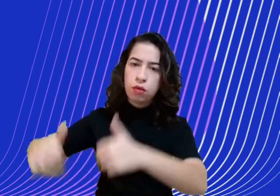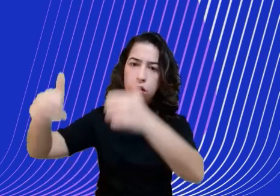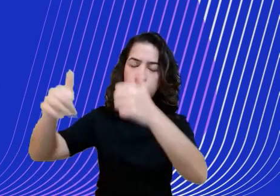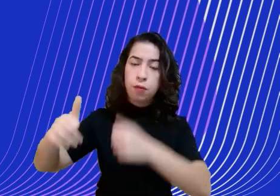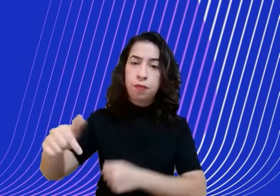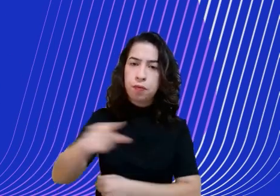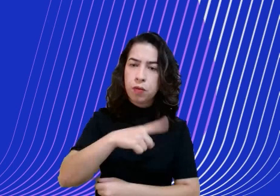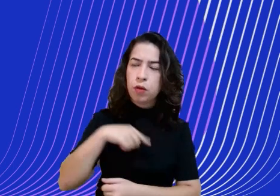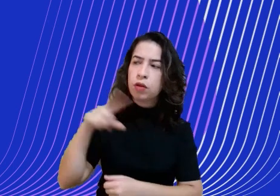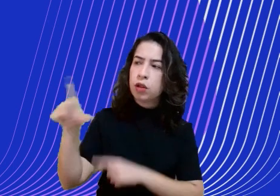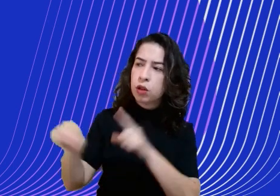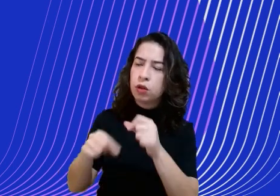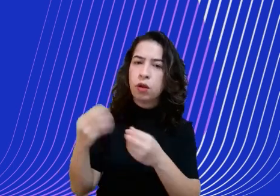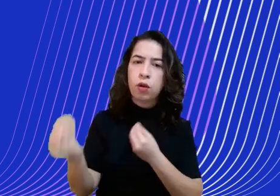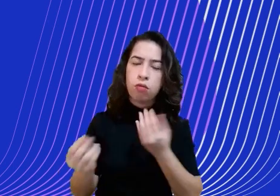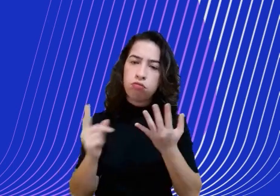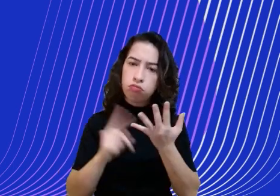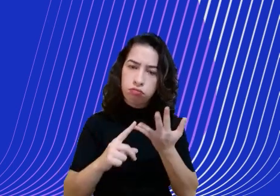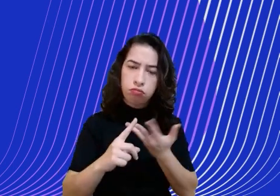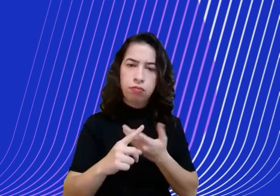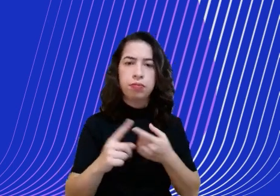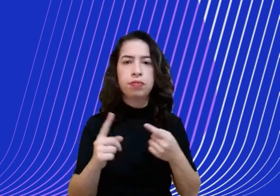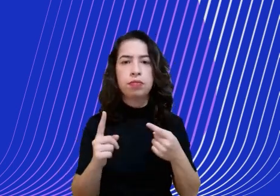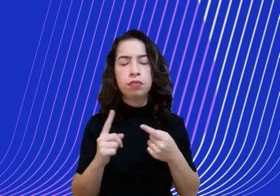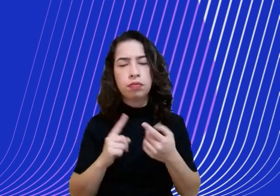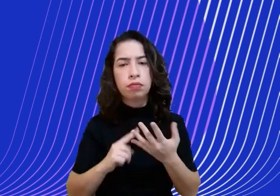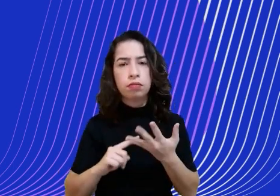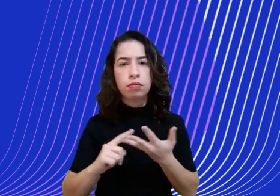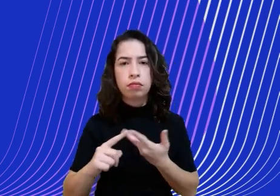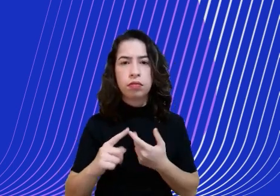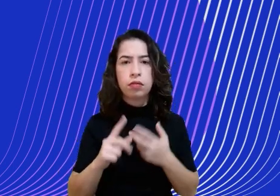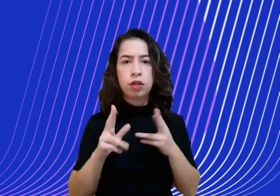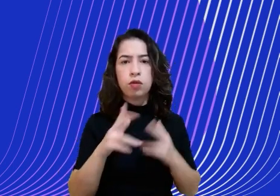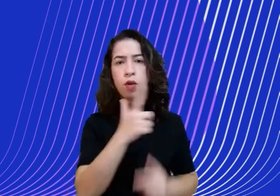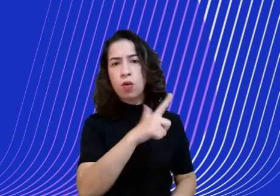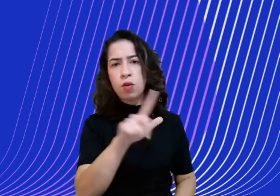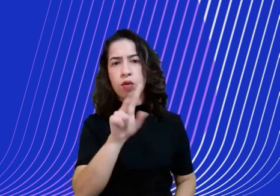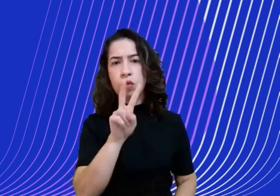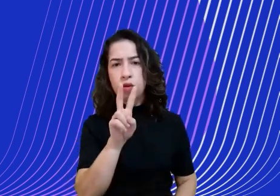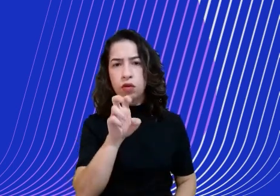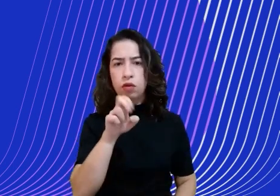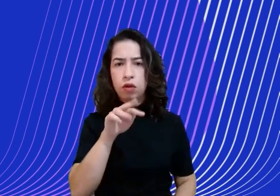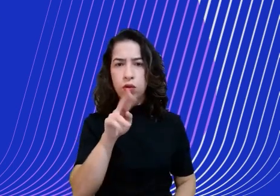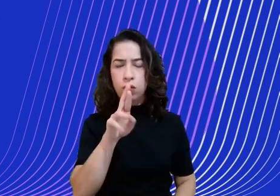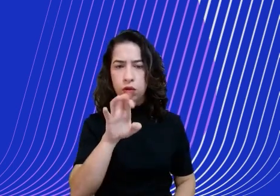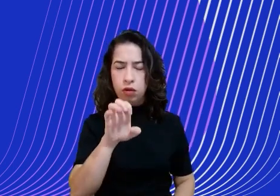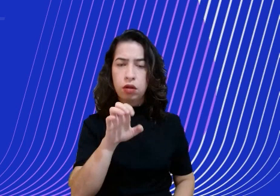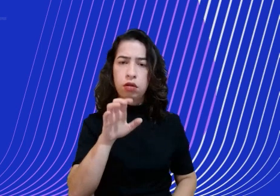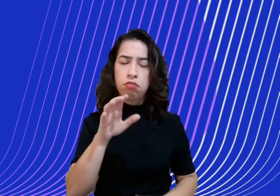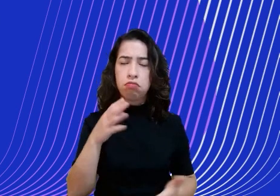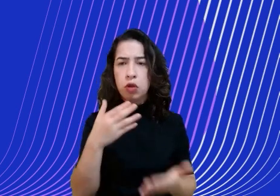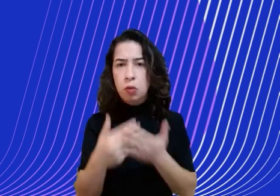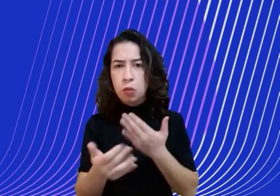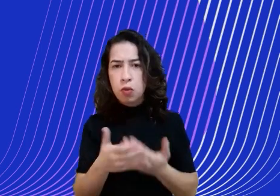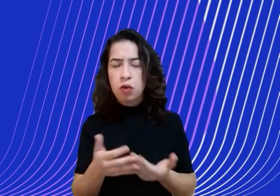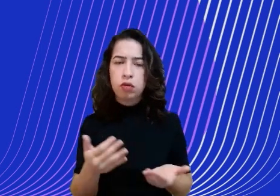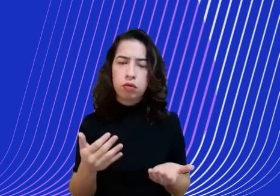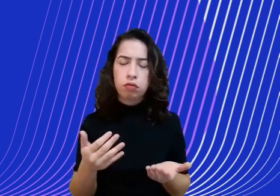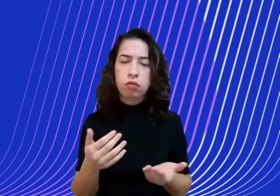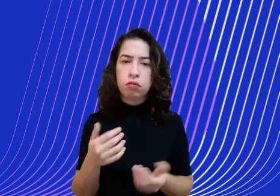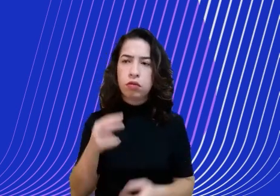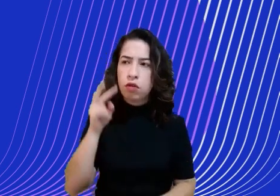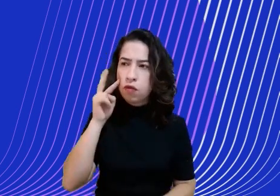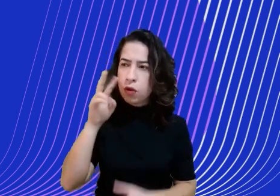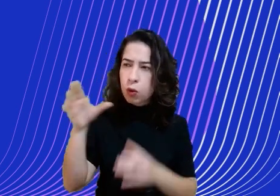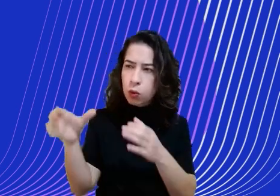our criteria? Our criteria are the ones of any other venture capital regarding impact or not, or if we